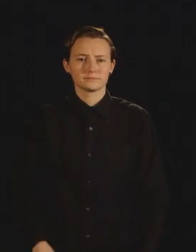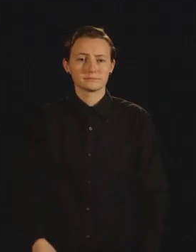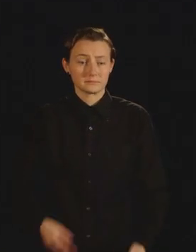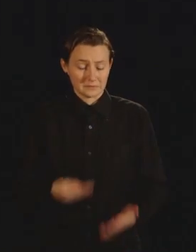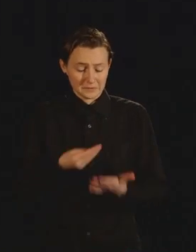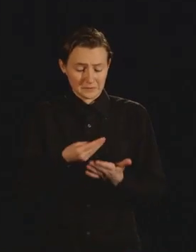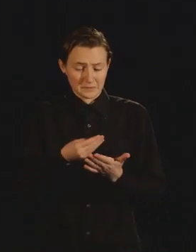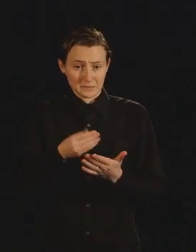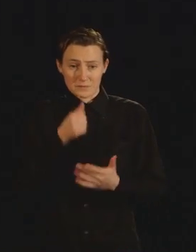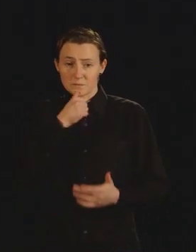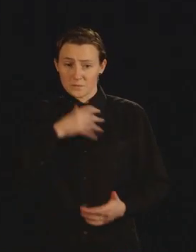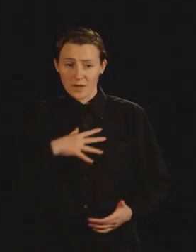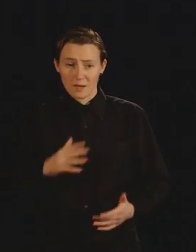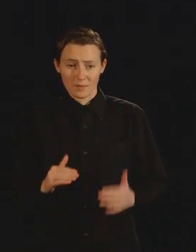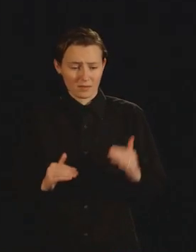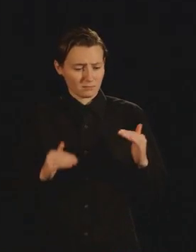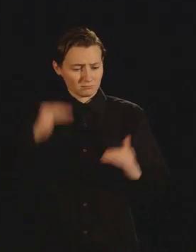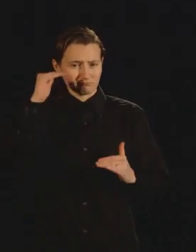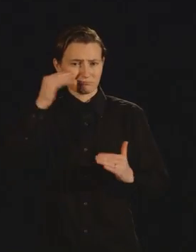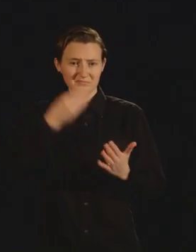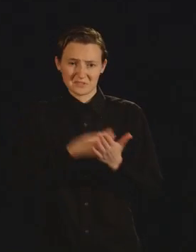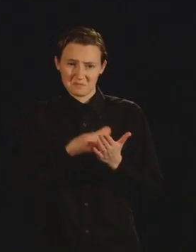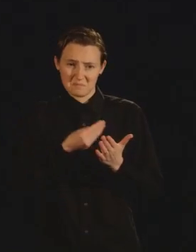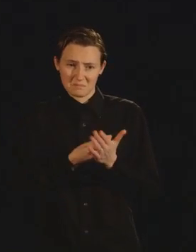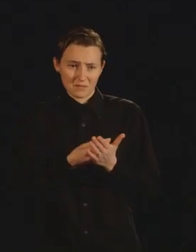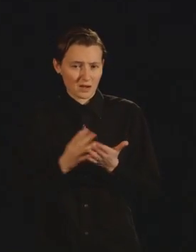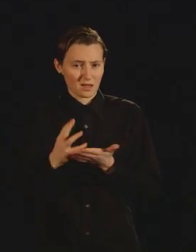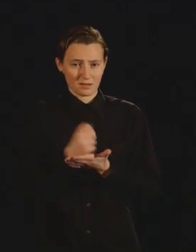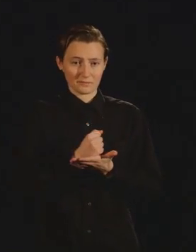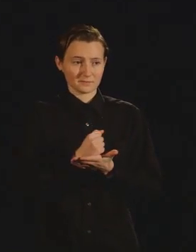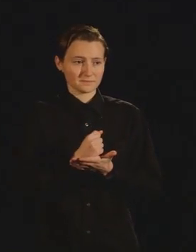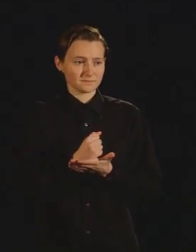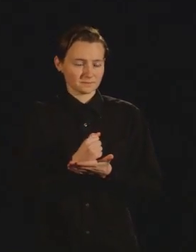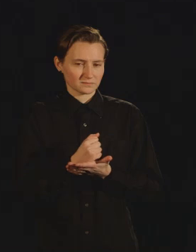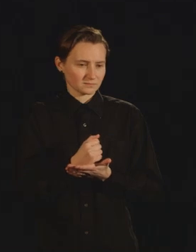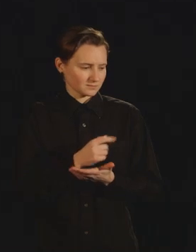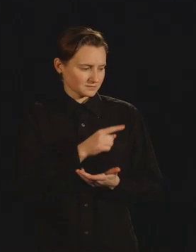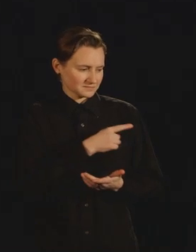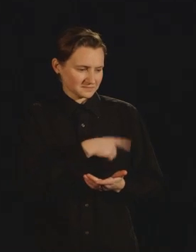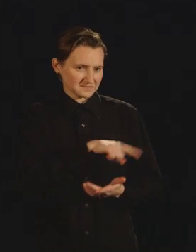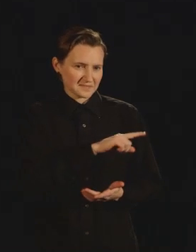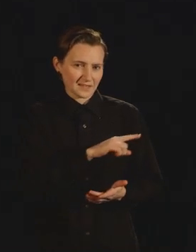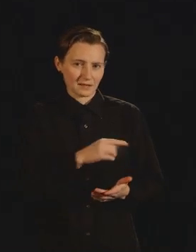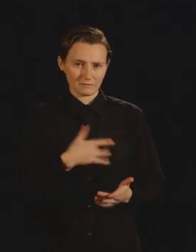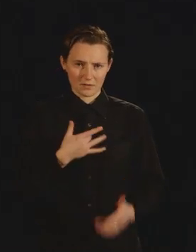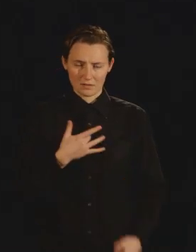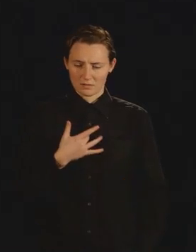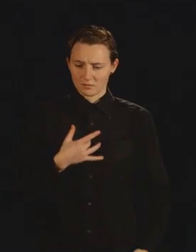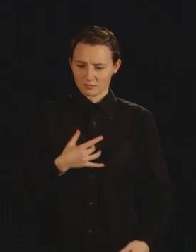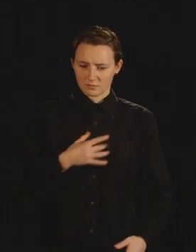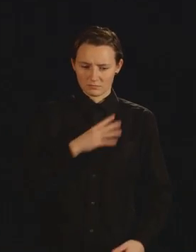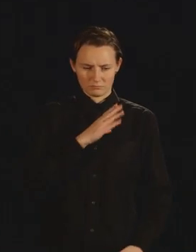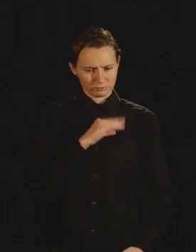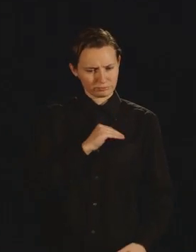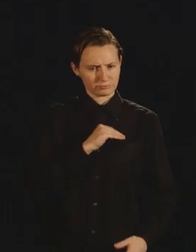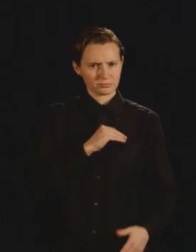wage earner at home, it leaves many men feeling disoriented because of their internalized belief that they should